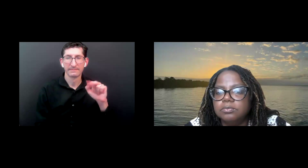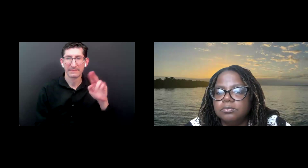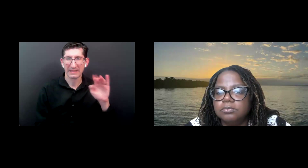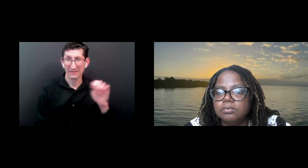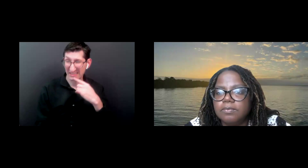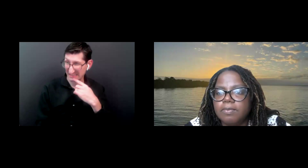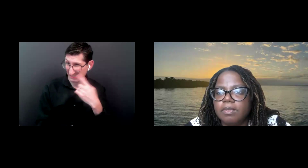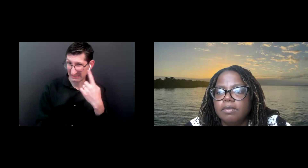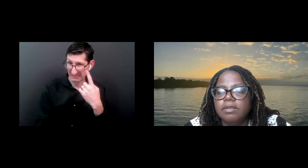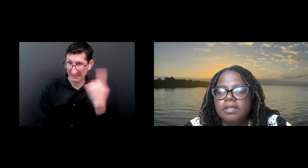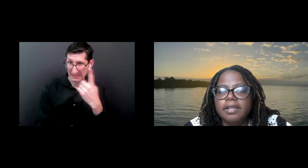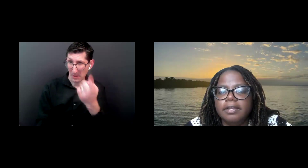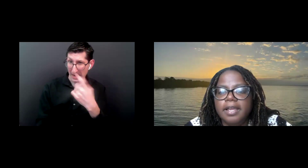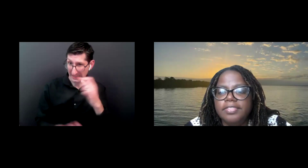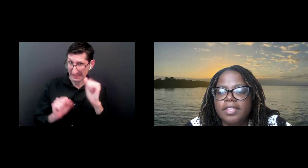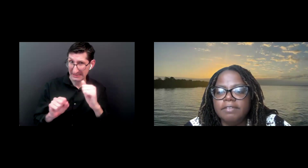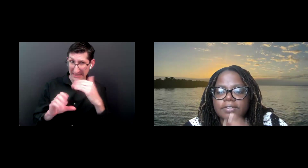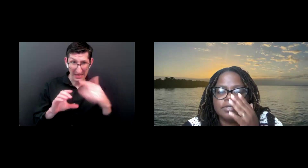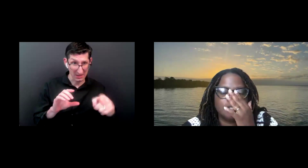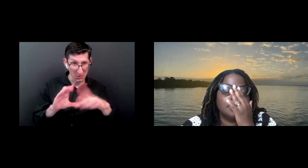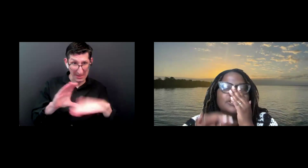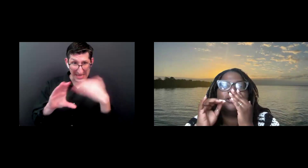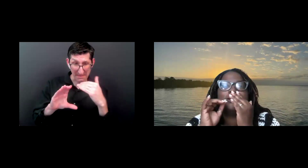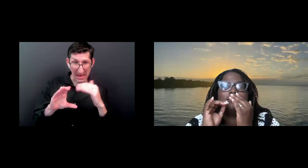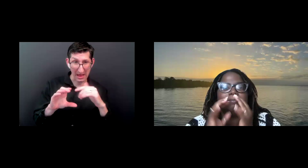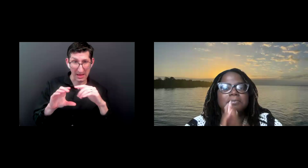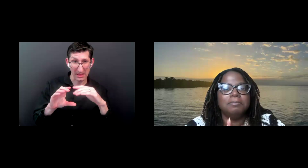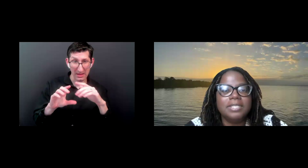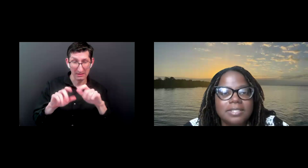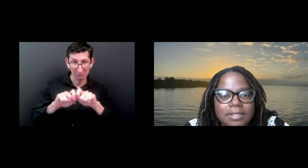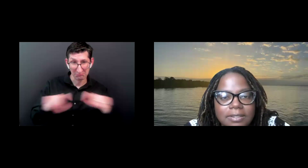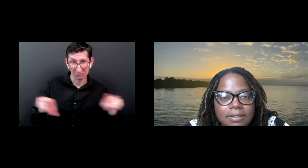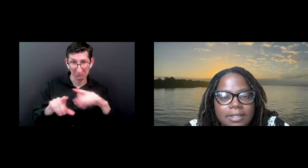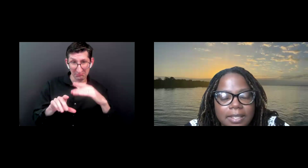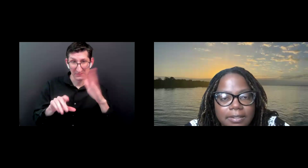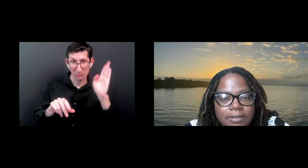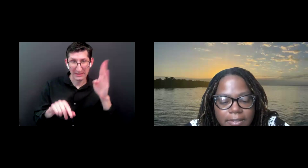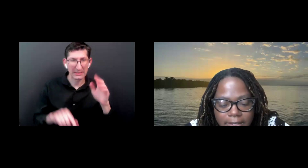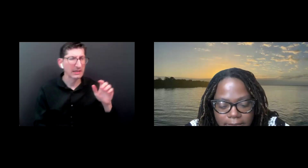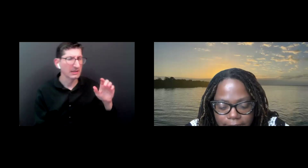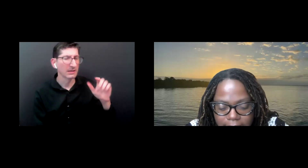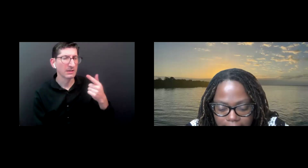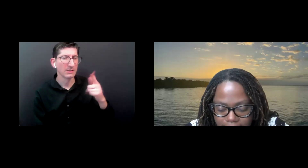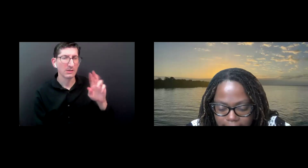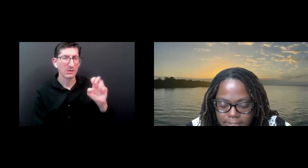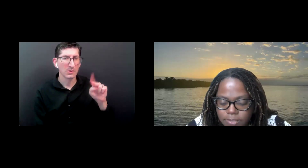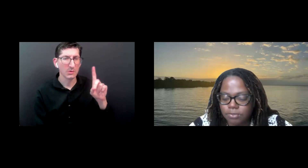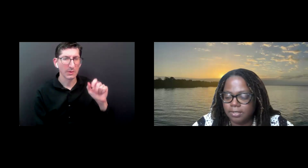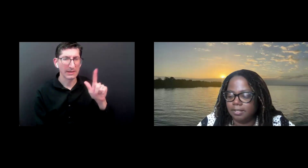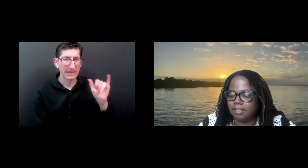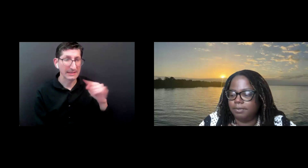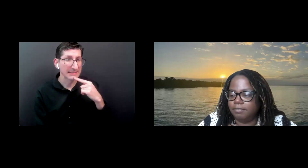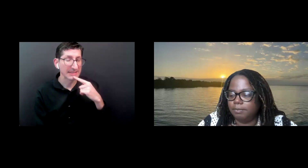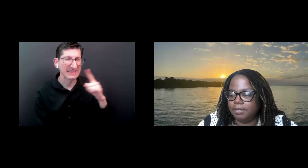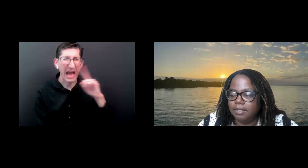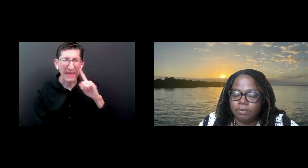be emailed to us. We can share. I think if you signed into the Menti at the end of it, I think it says, would you